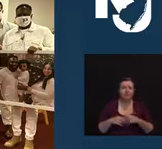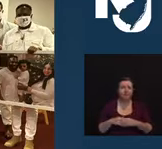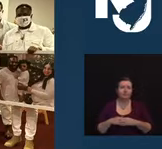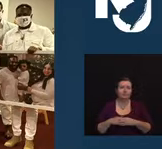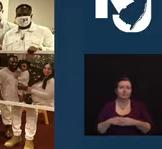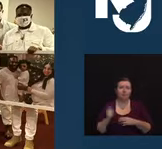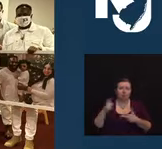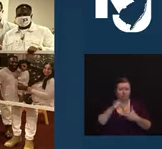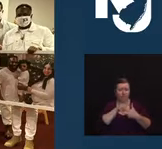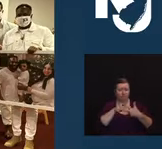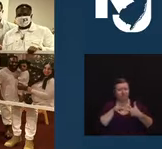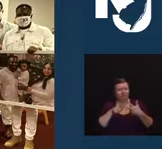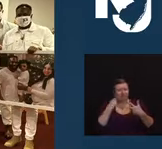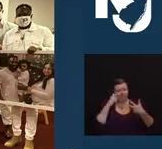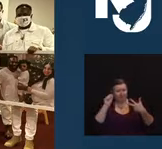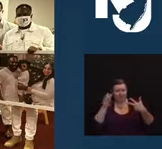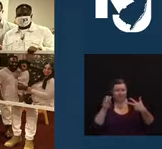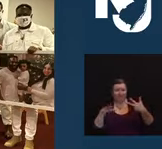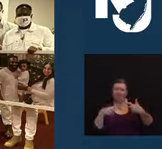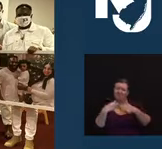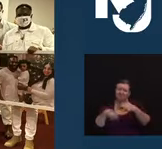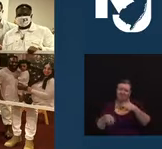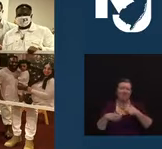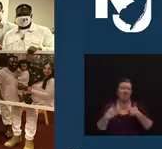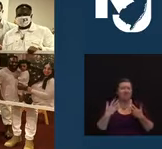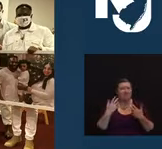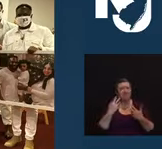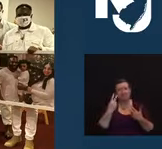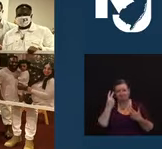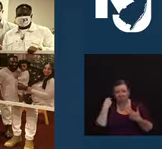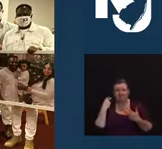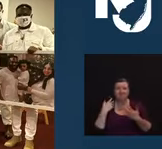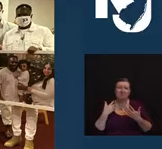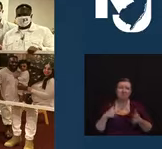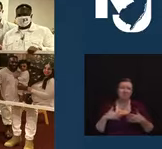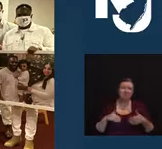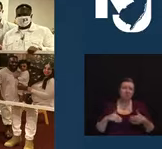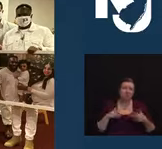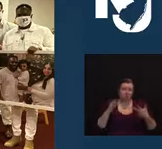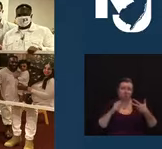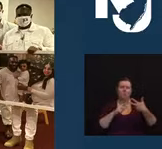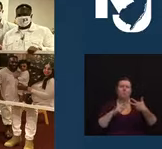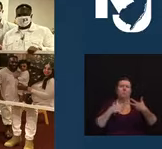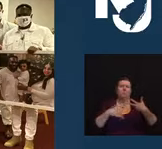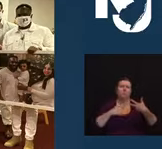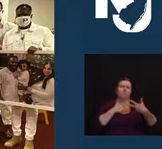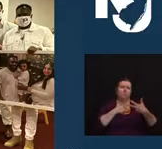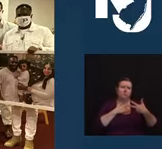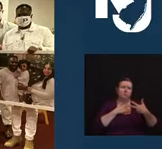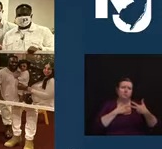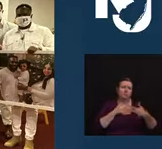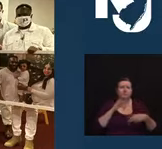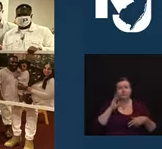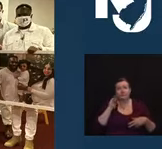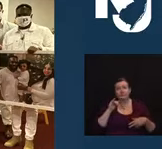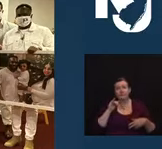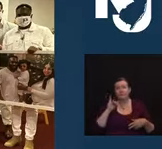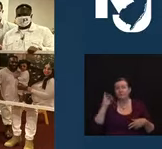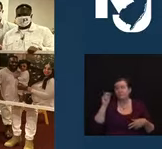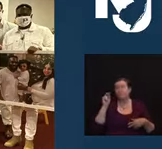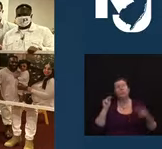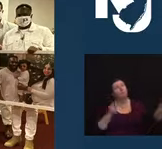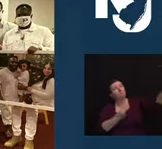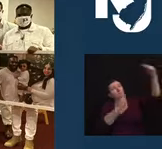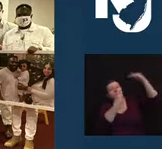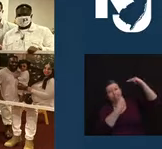and admittedly this is one of the hardest losses to speak about, we know Joanna is looking down upon her family and will continue to be a